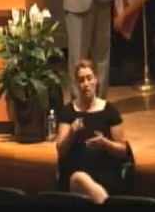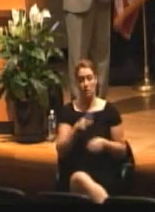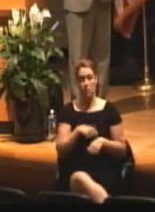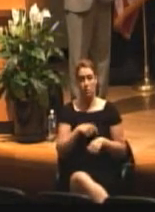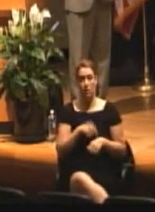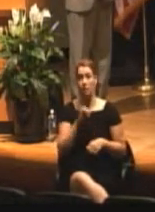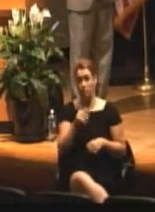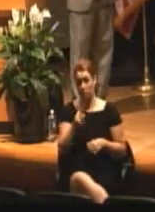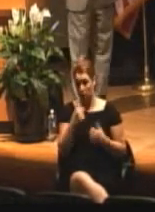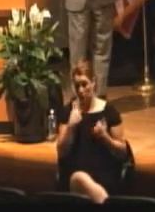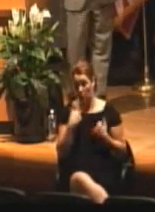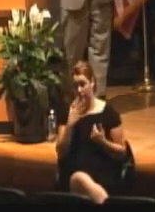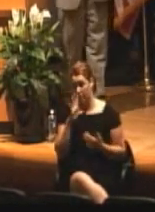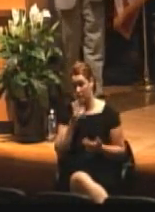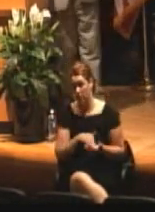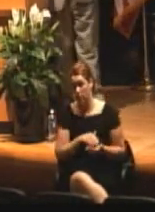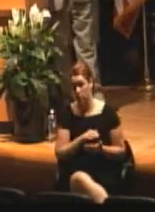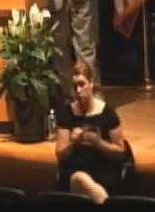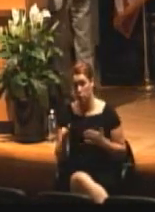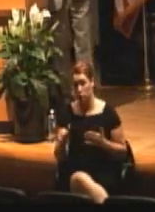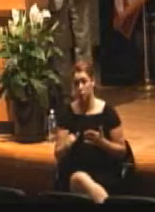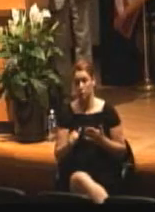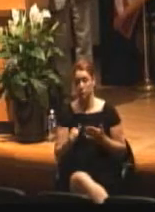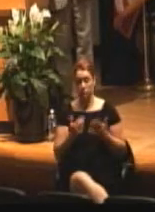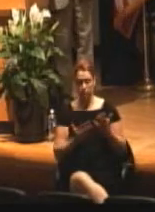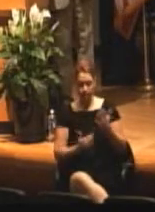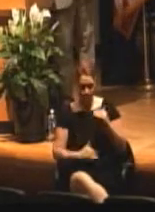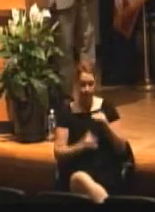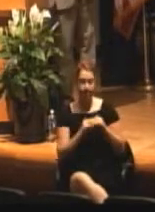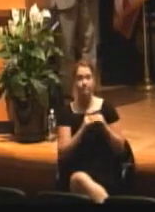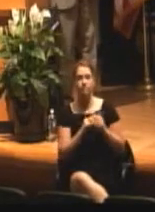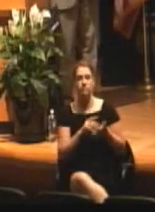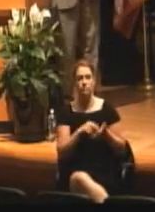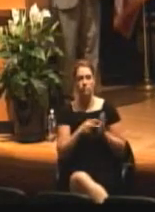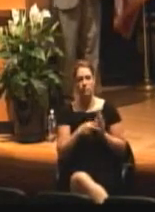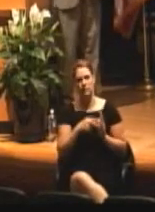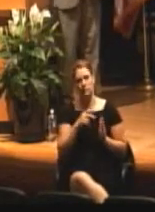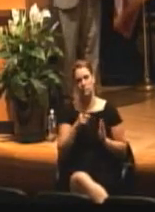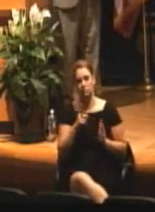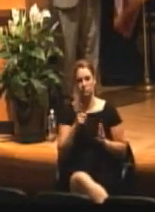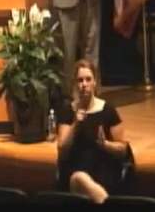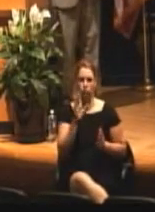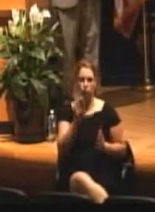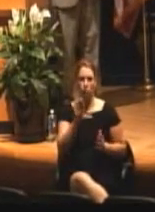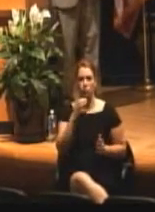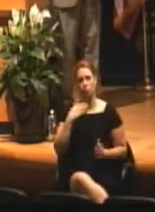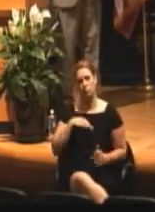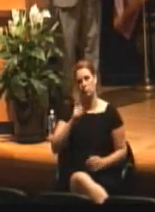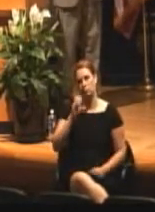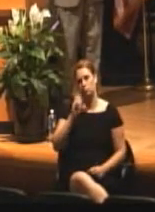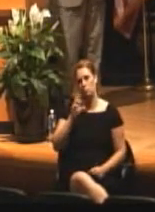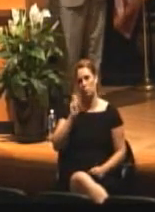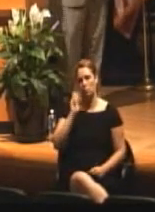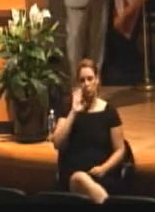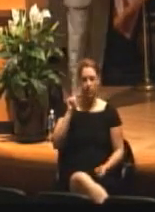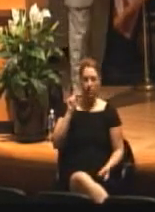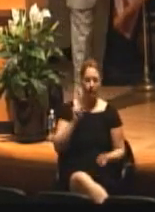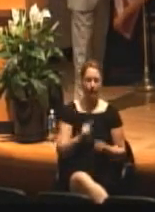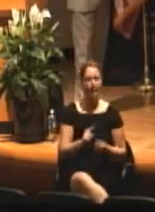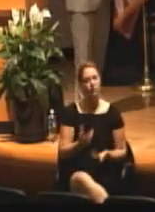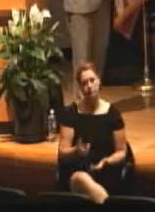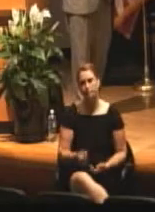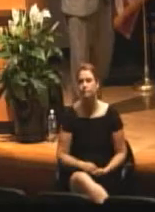it's probably affecting your credit scores a little bit. It's a little bit lower than maybe if that balance was down sometimes. So there are times we